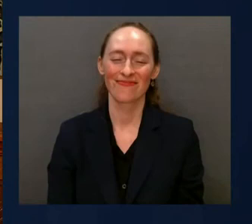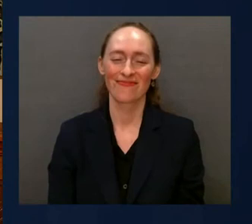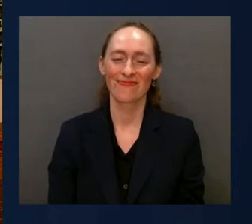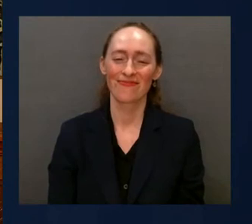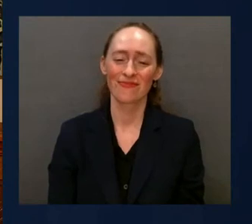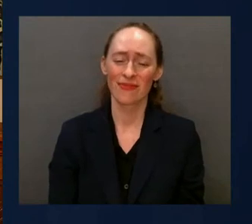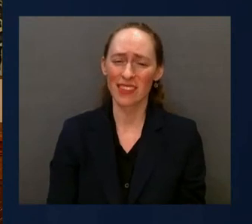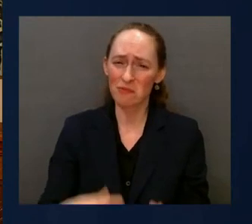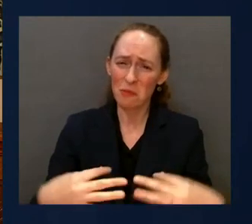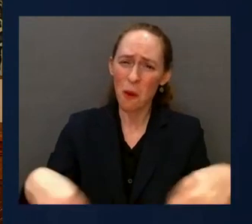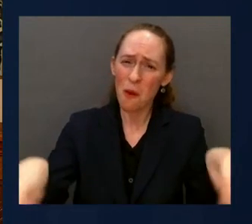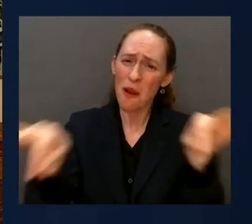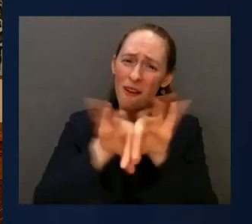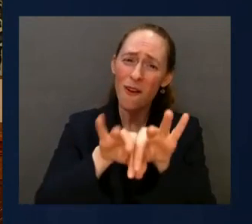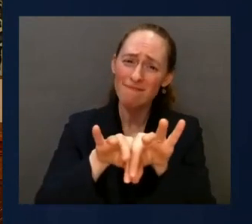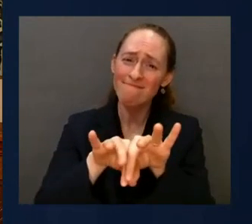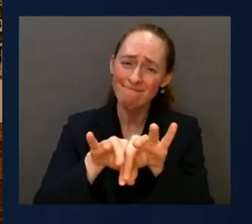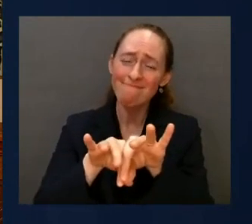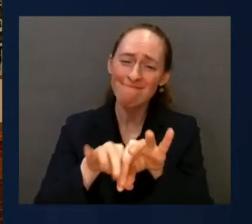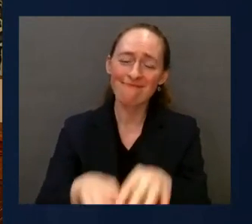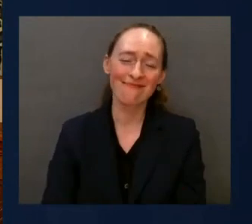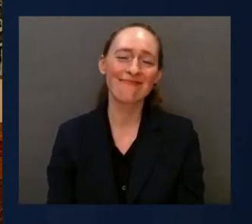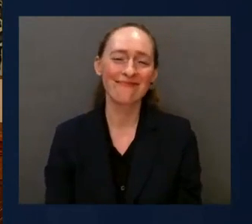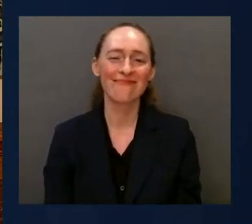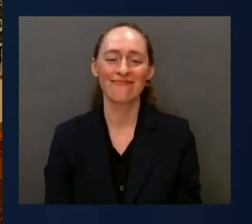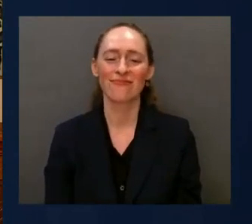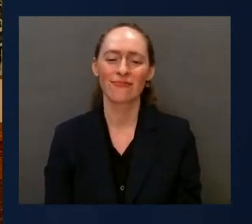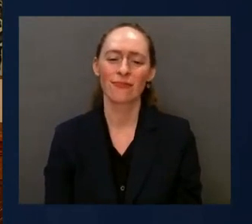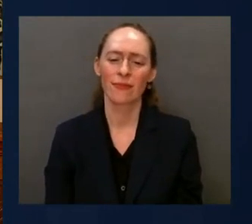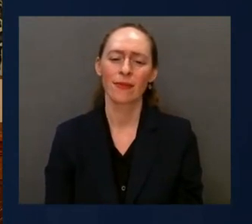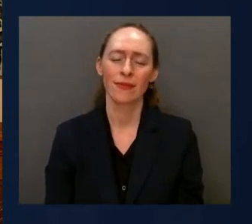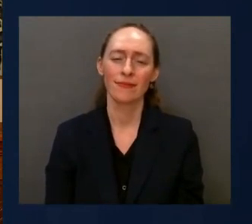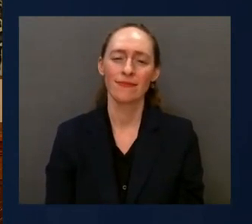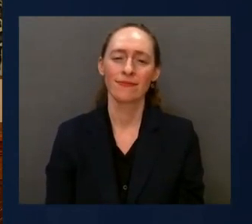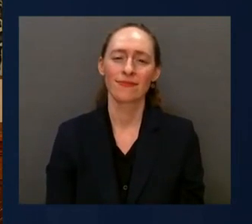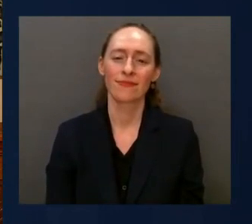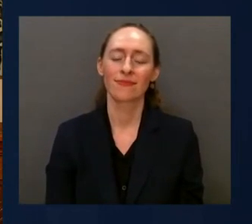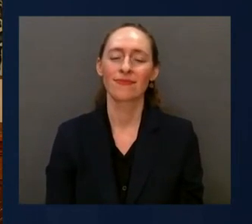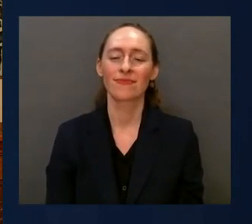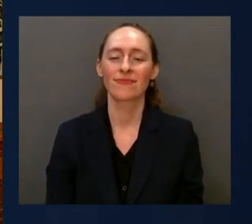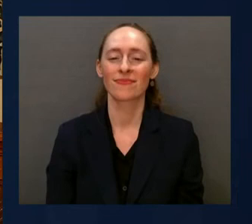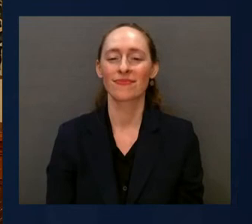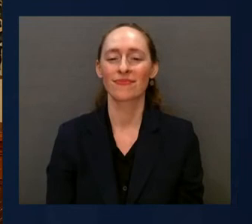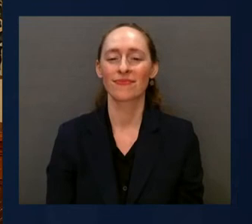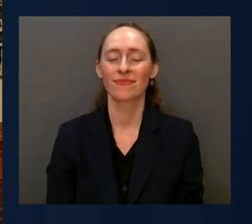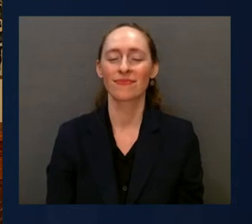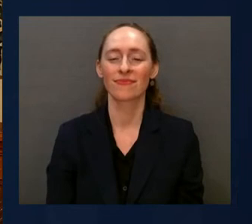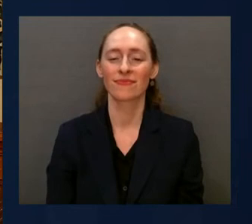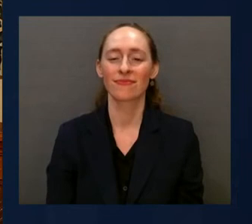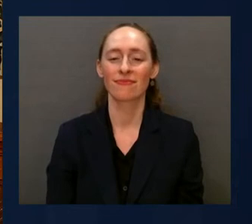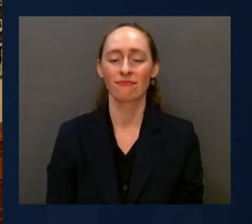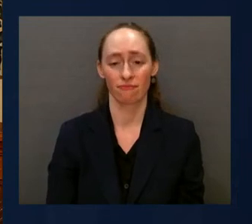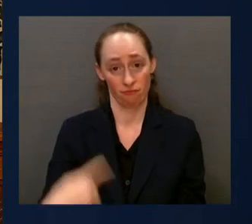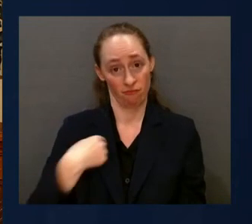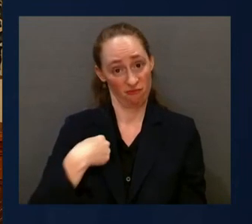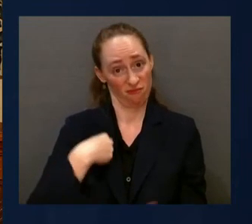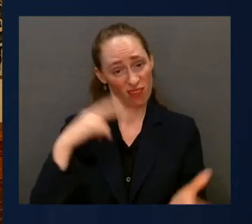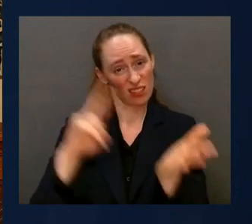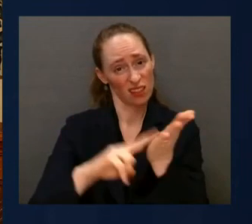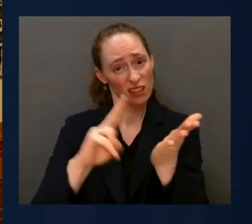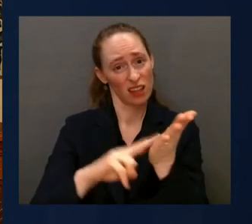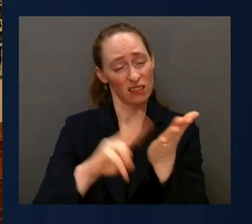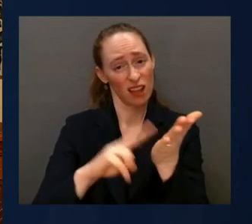And in fact, I signed over 300 bipartisan pieces of legislation since becoming